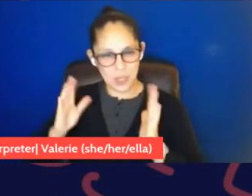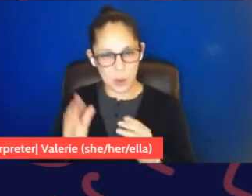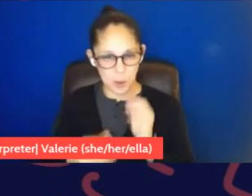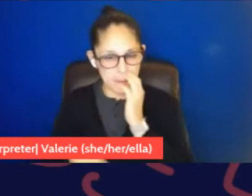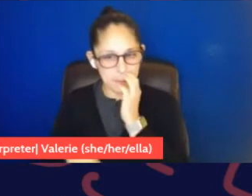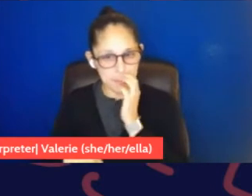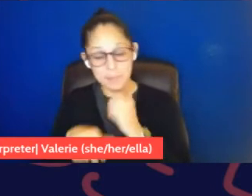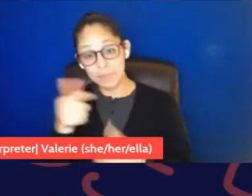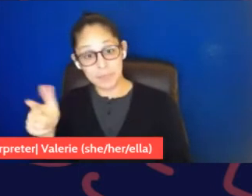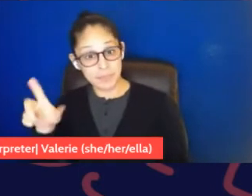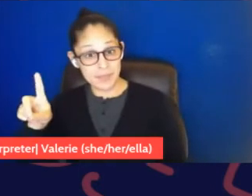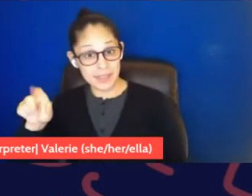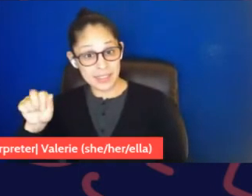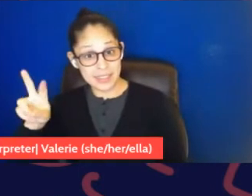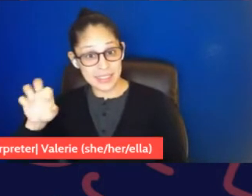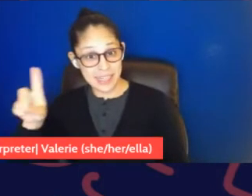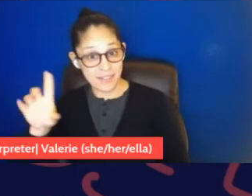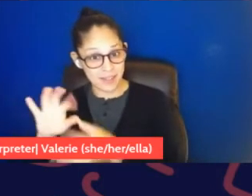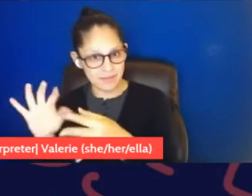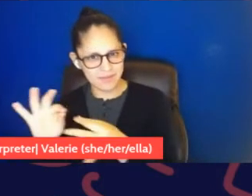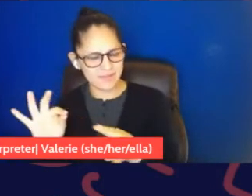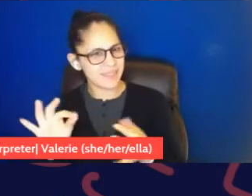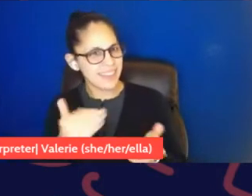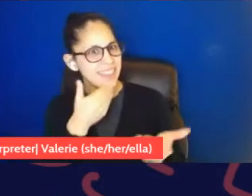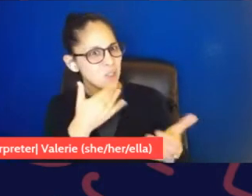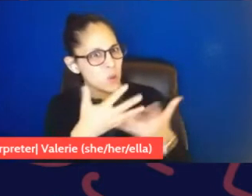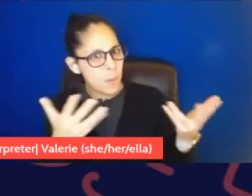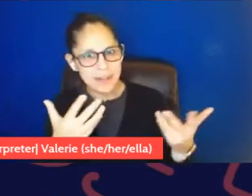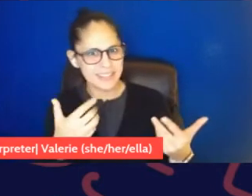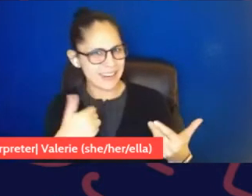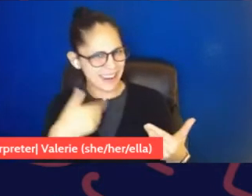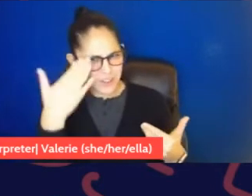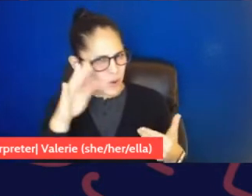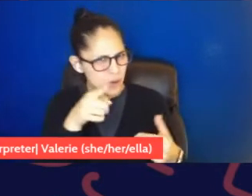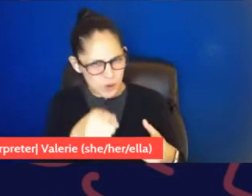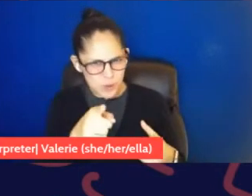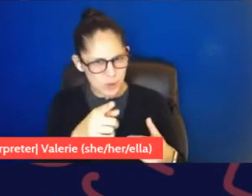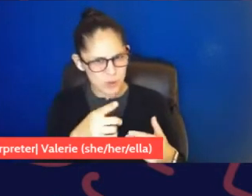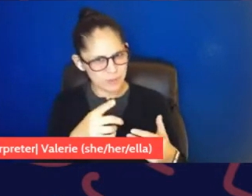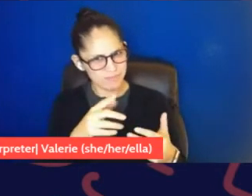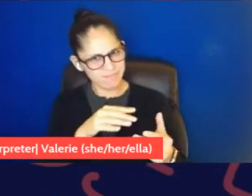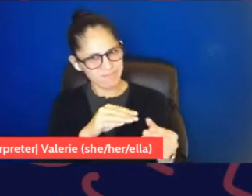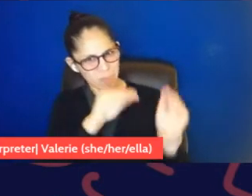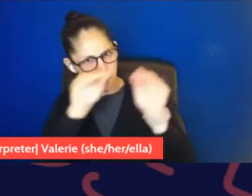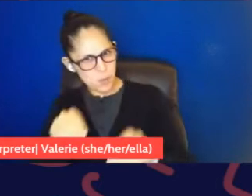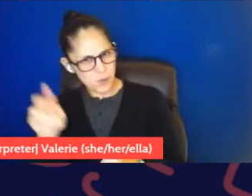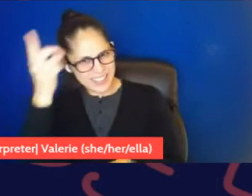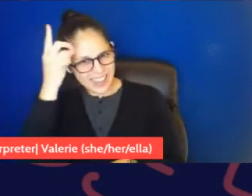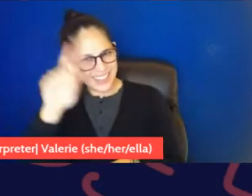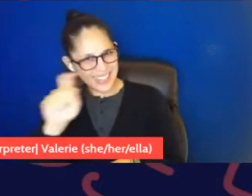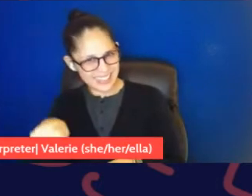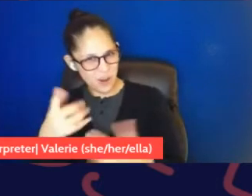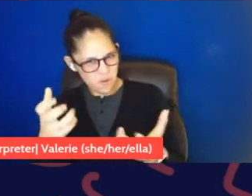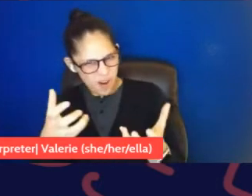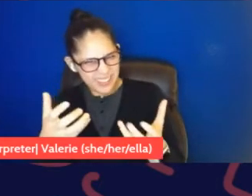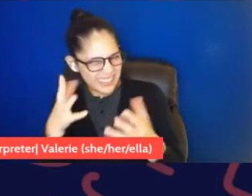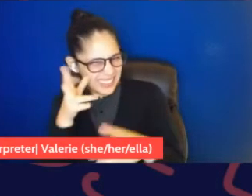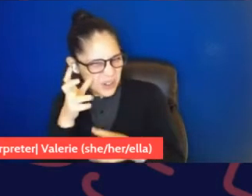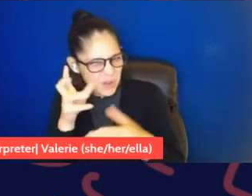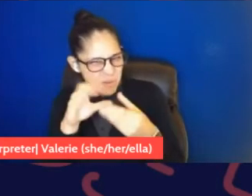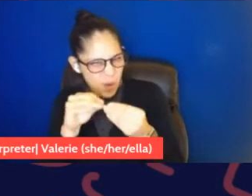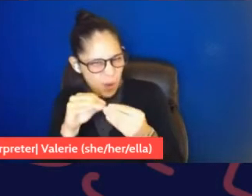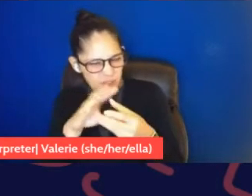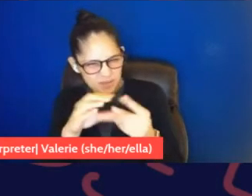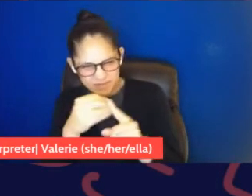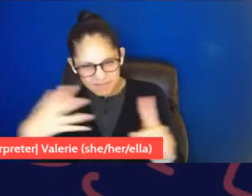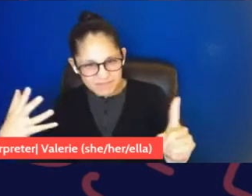know that you had passed through Dallas, Texas. I'd love to hear that story at some point. I'm the executive artistic director at